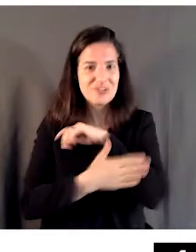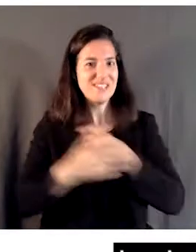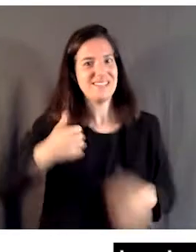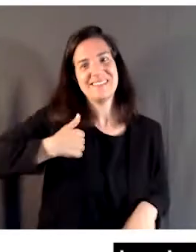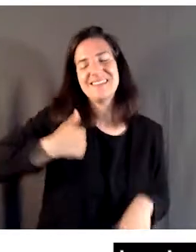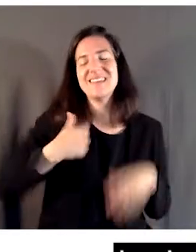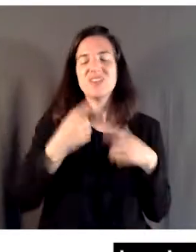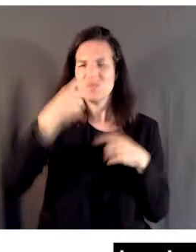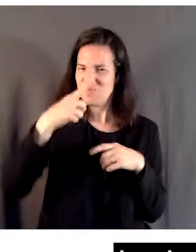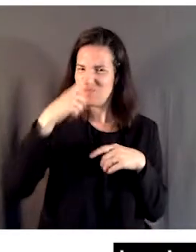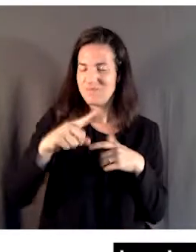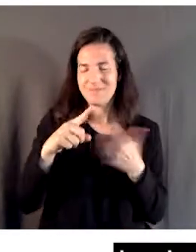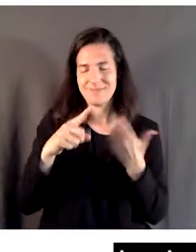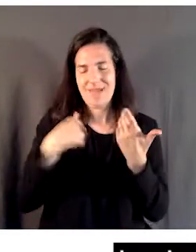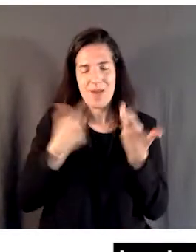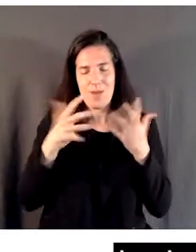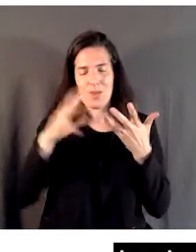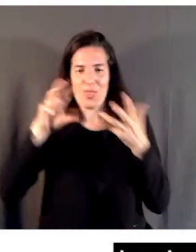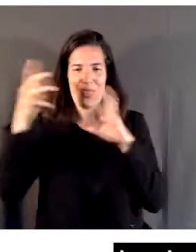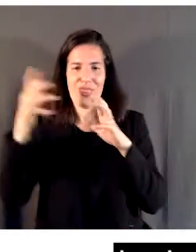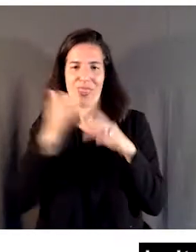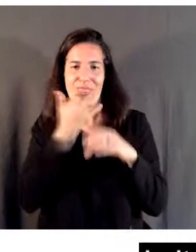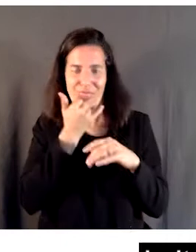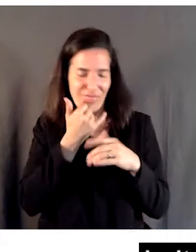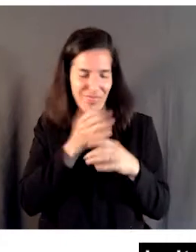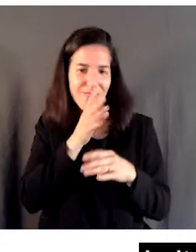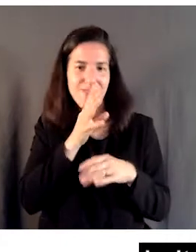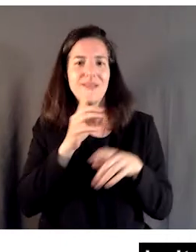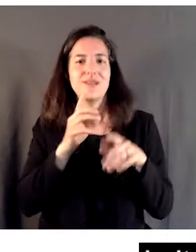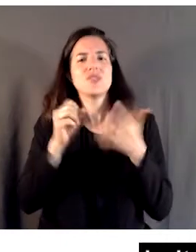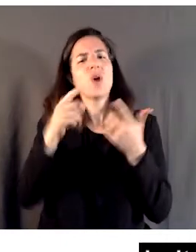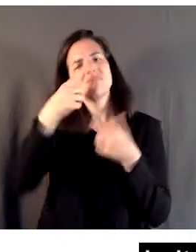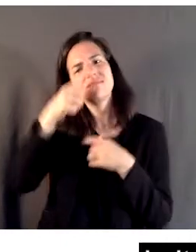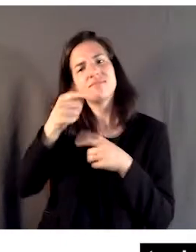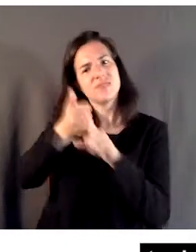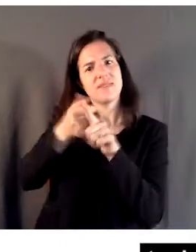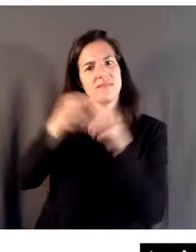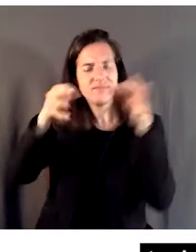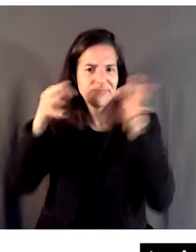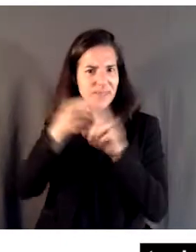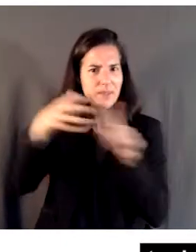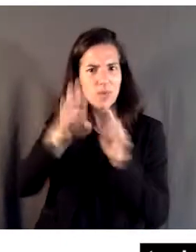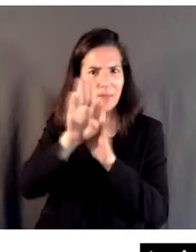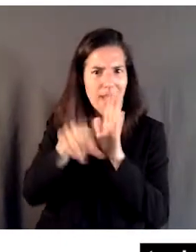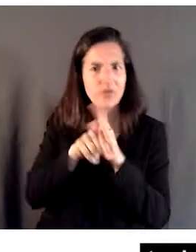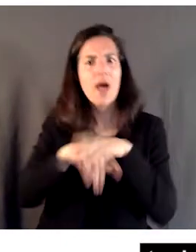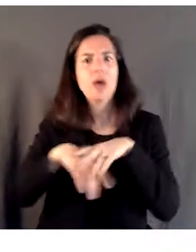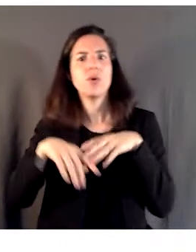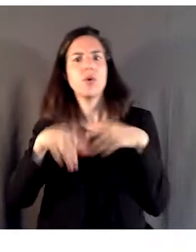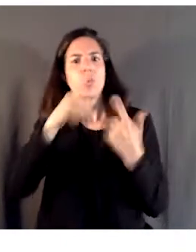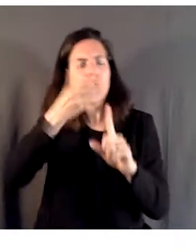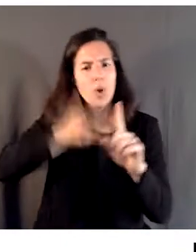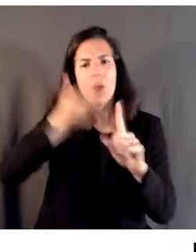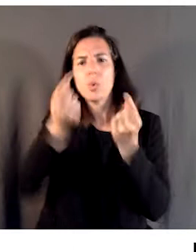bit of a background of not only who you are, because that in itself is impressive, but really where you are today, so we can start talking about that a little